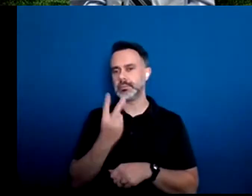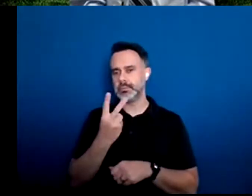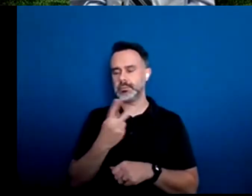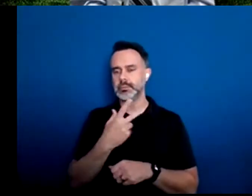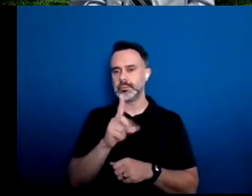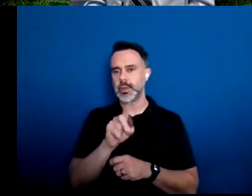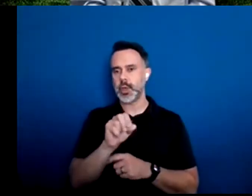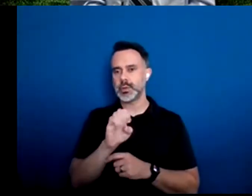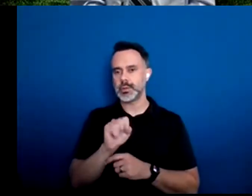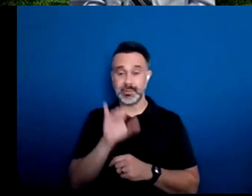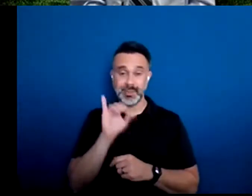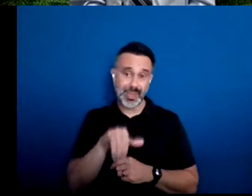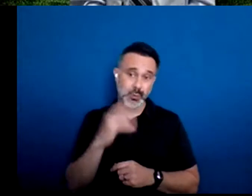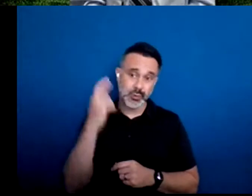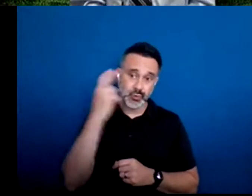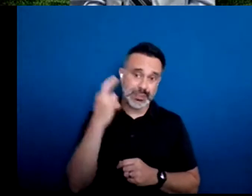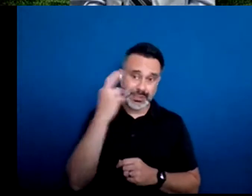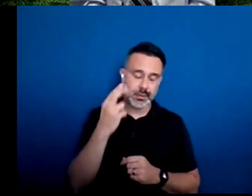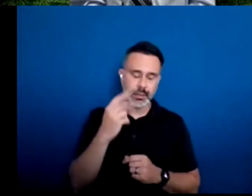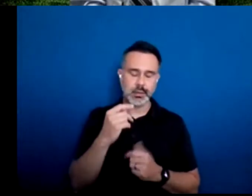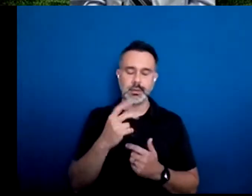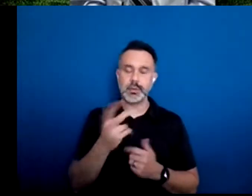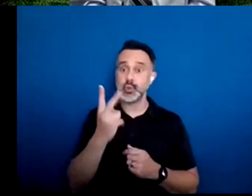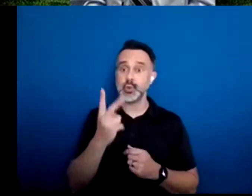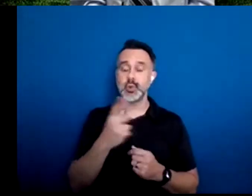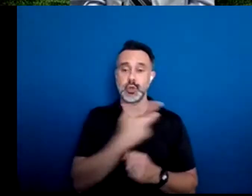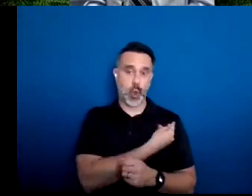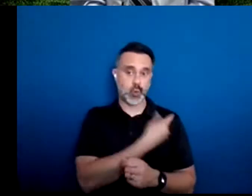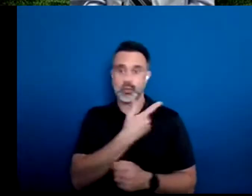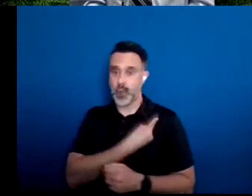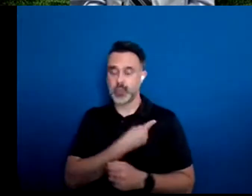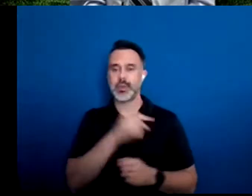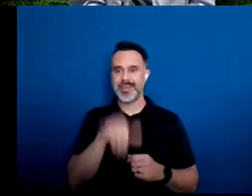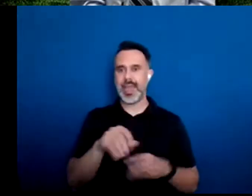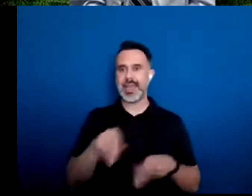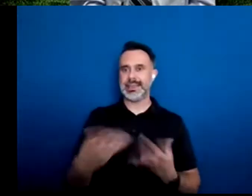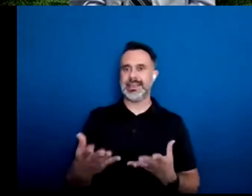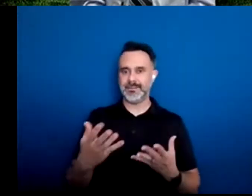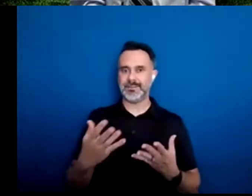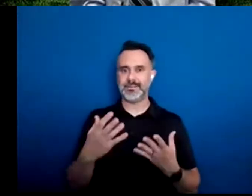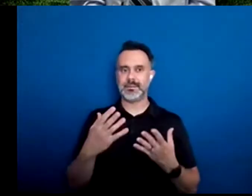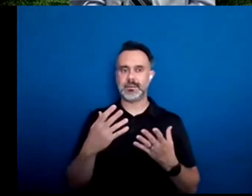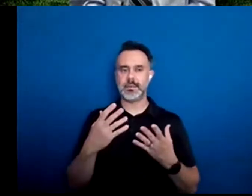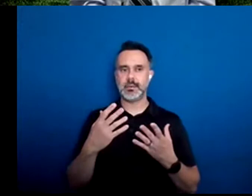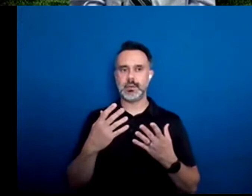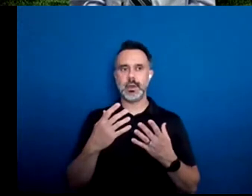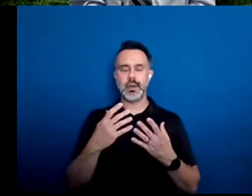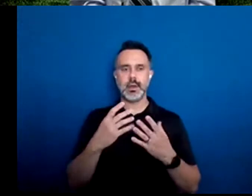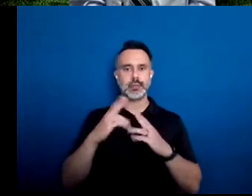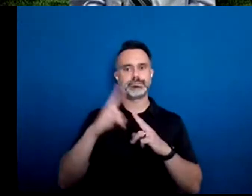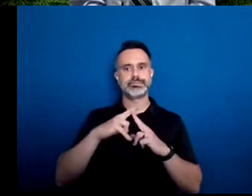were chosen because that gives you an optimal, or at least a reasonably optimal